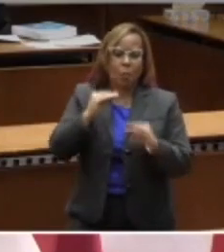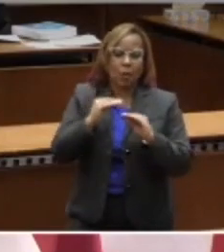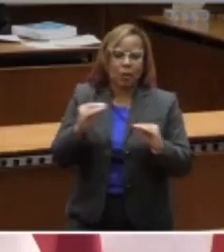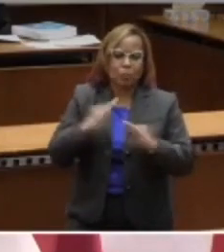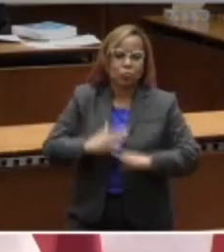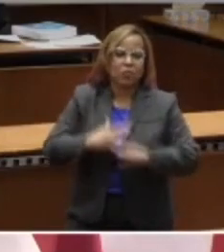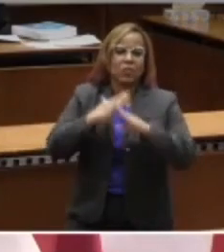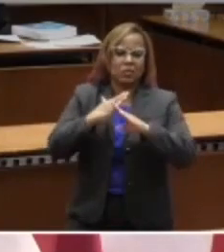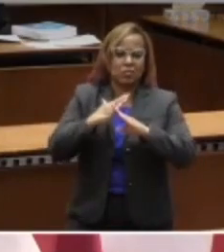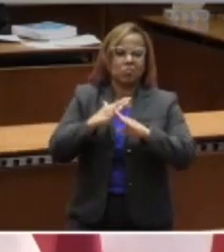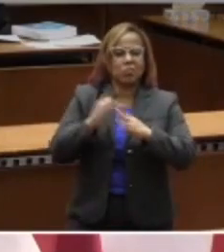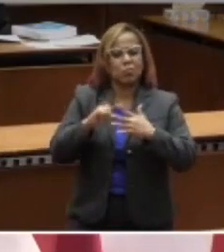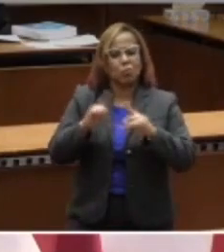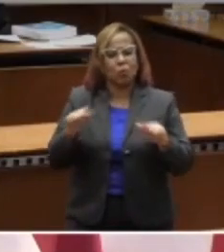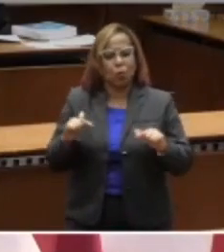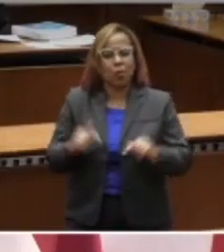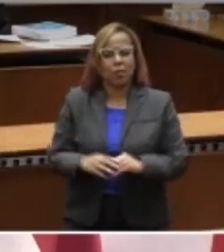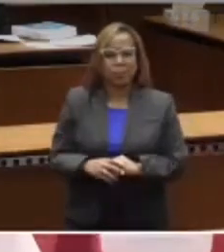support.